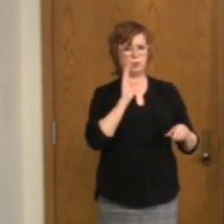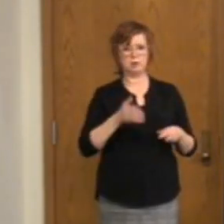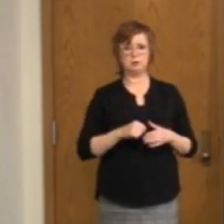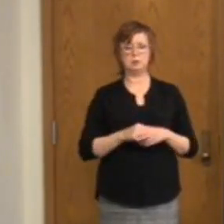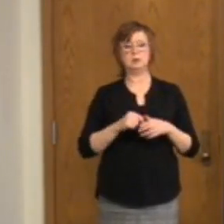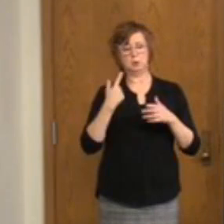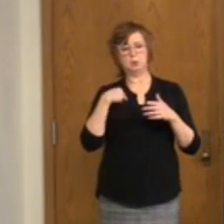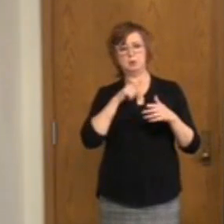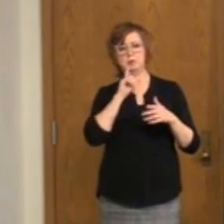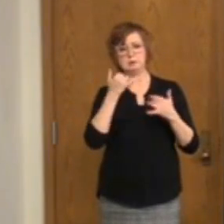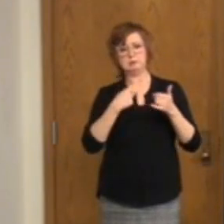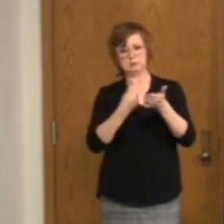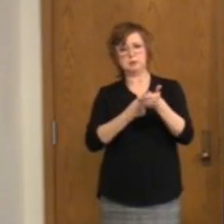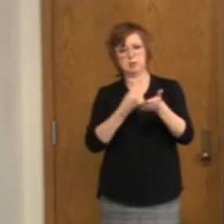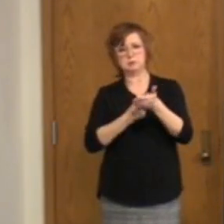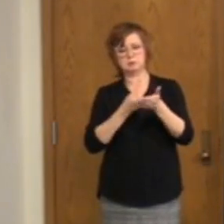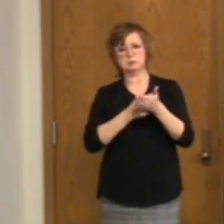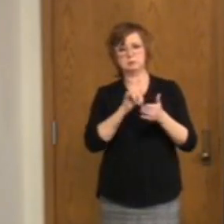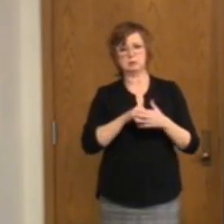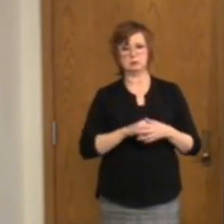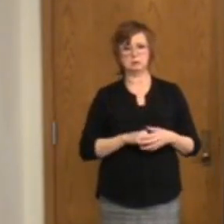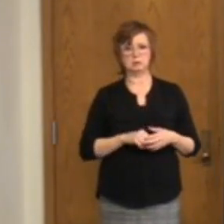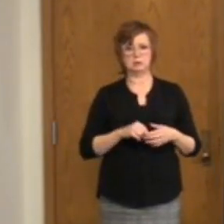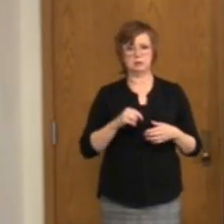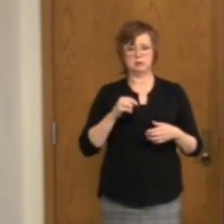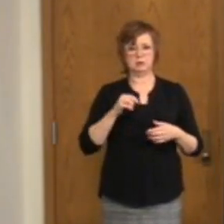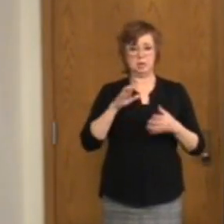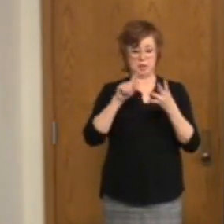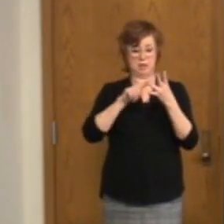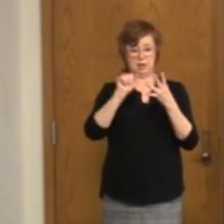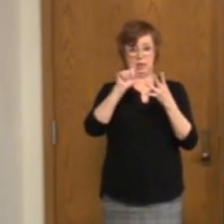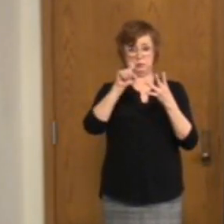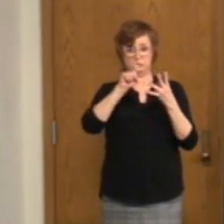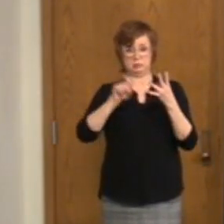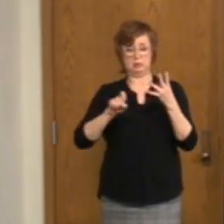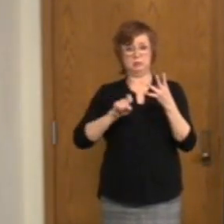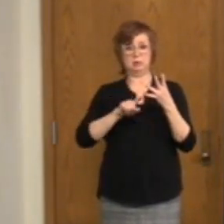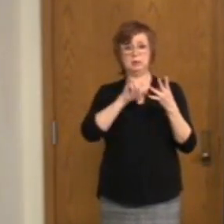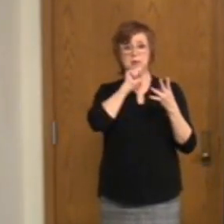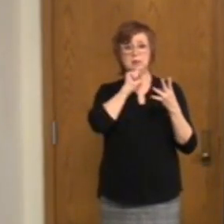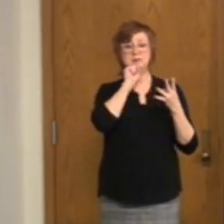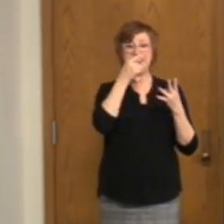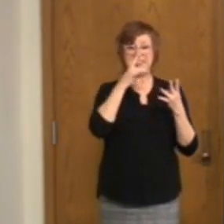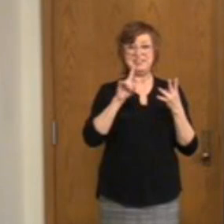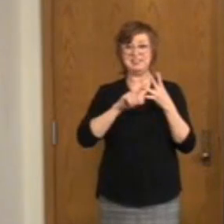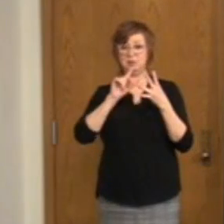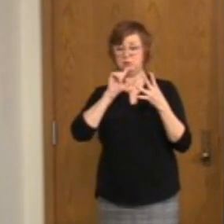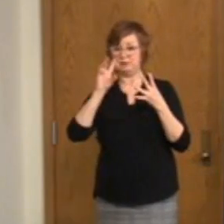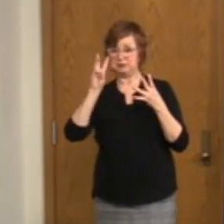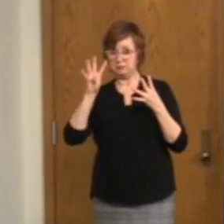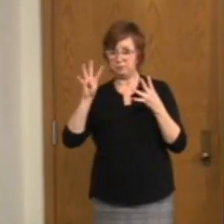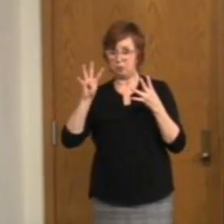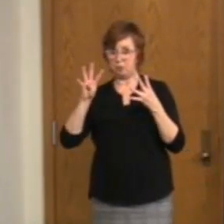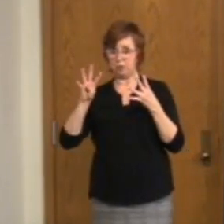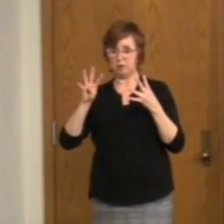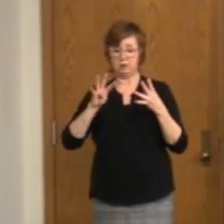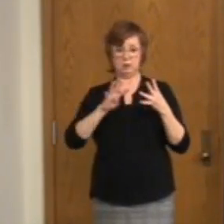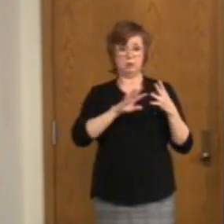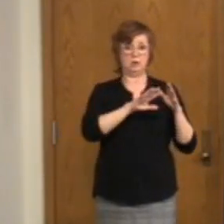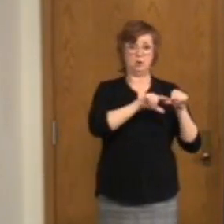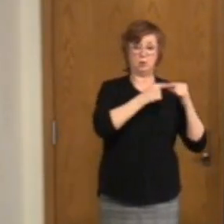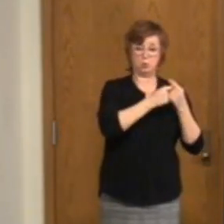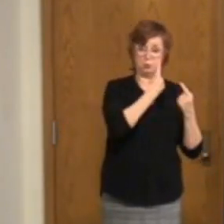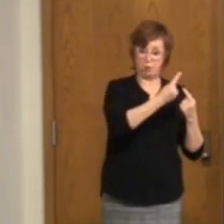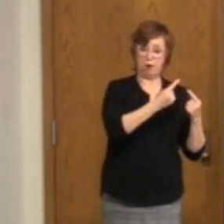those discussions right now as to where can we apply this vaccine to phase one individuals to ensure that we are